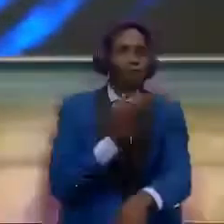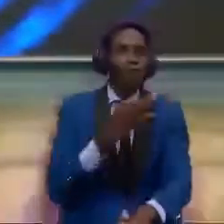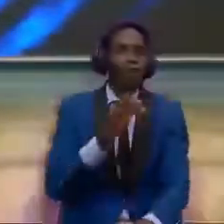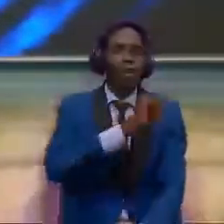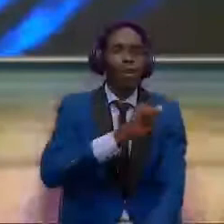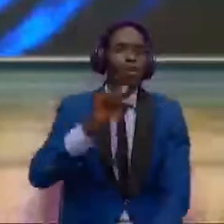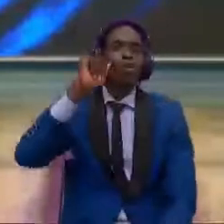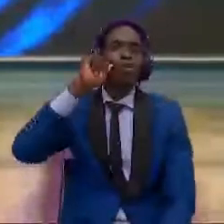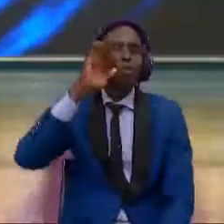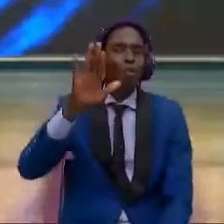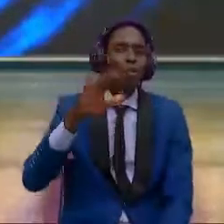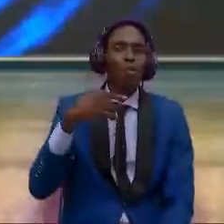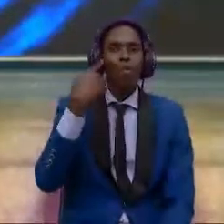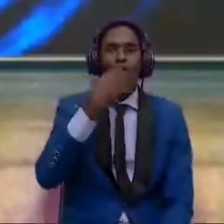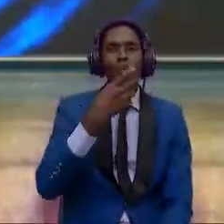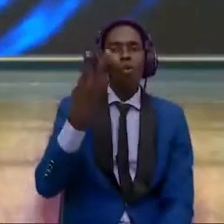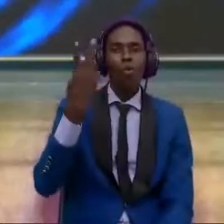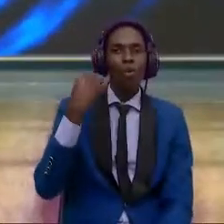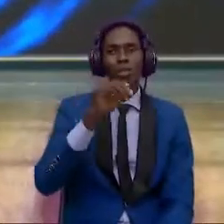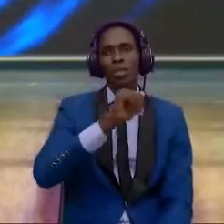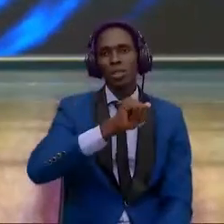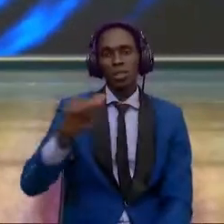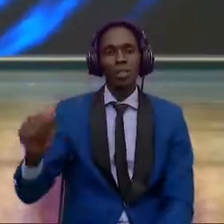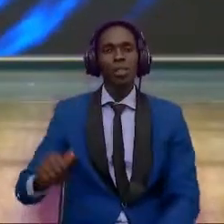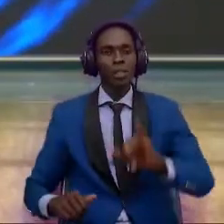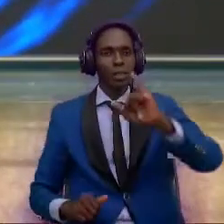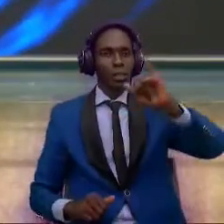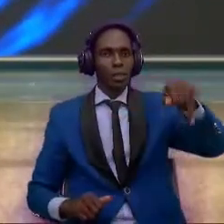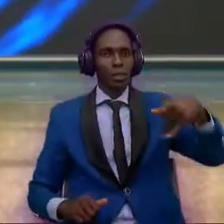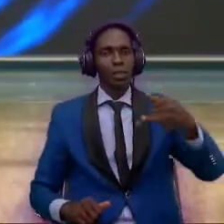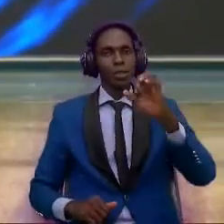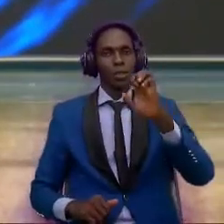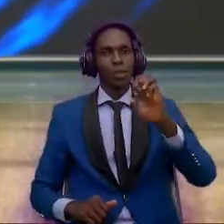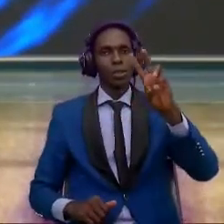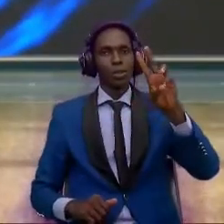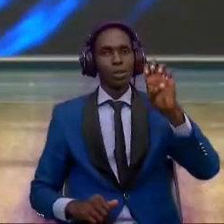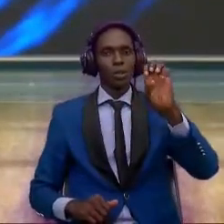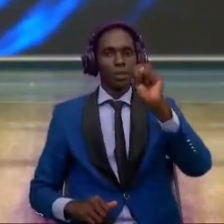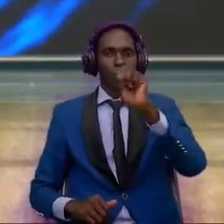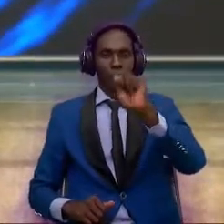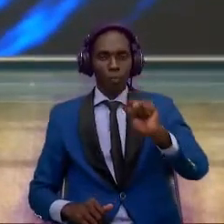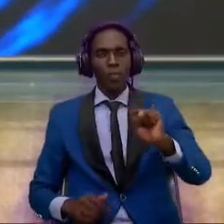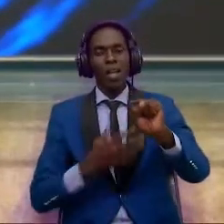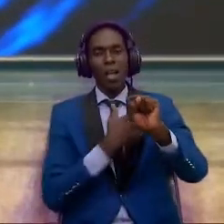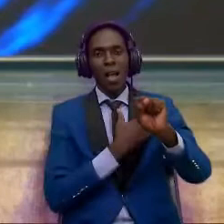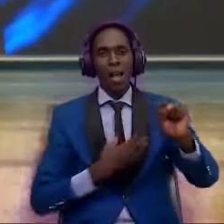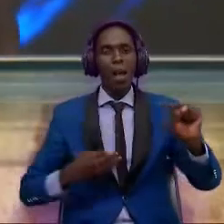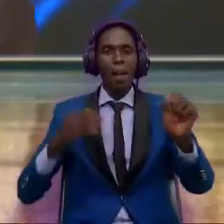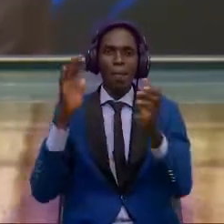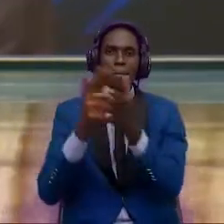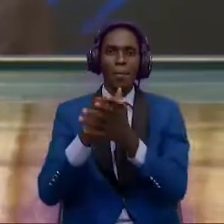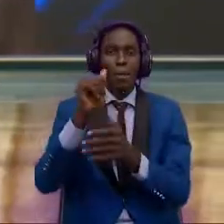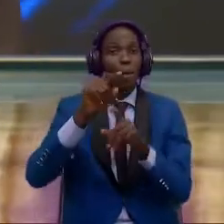which was a Jewess, the mother a Jew, and believed, but